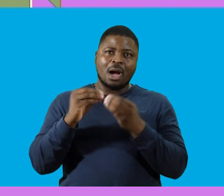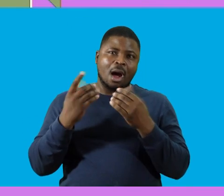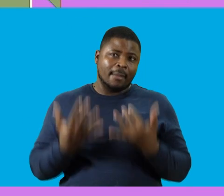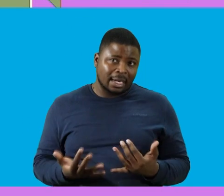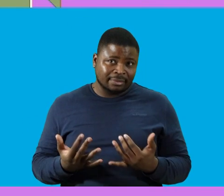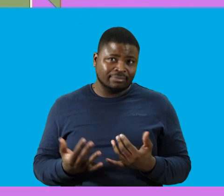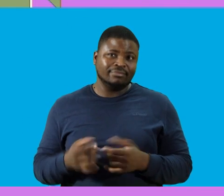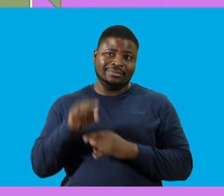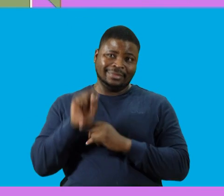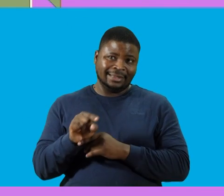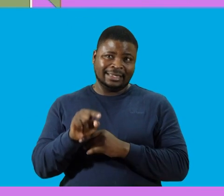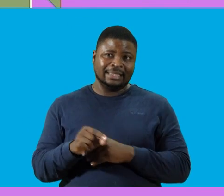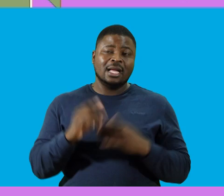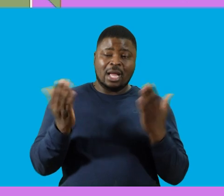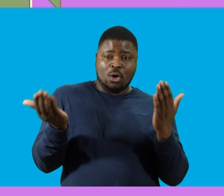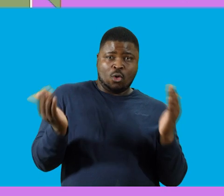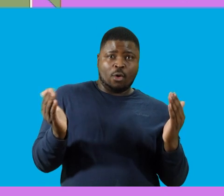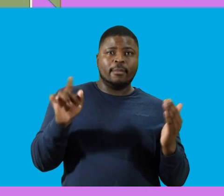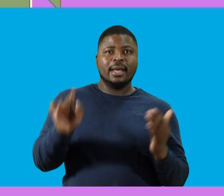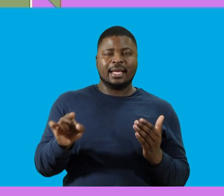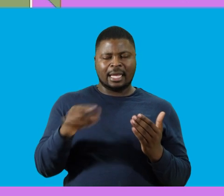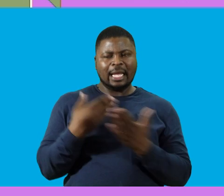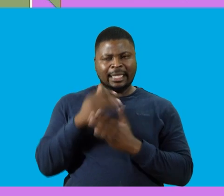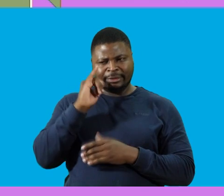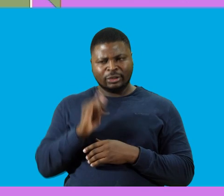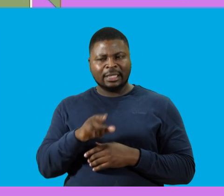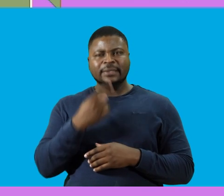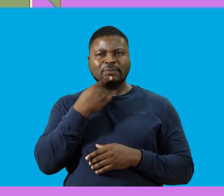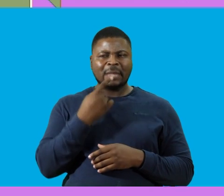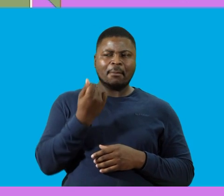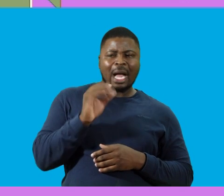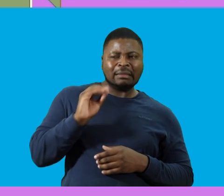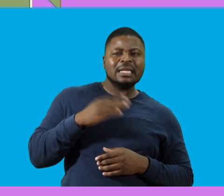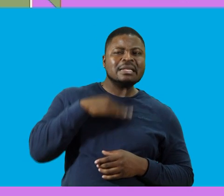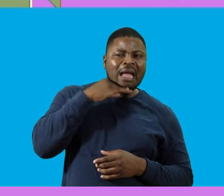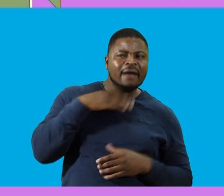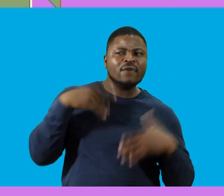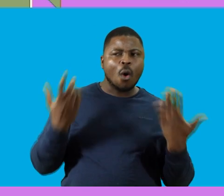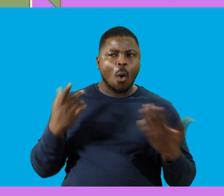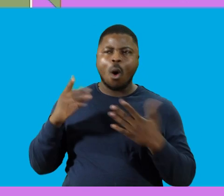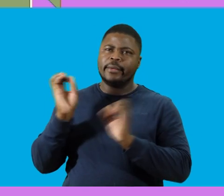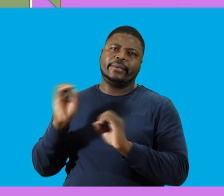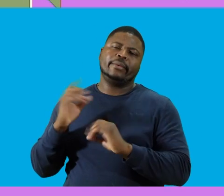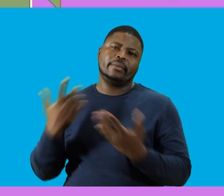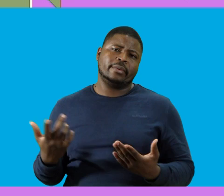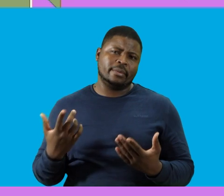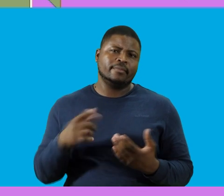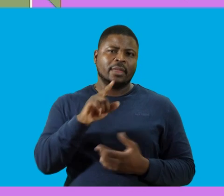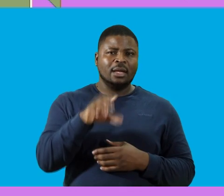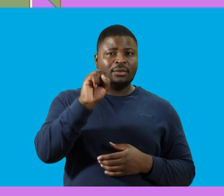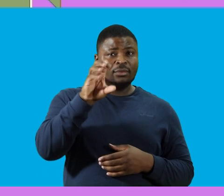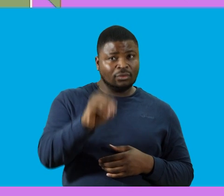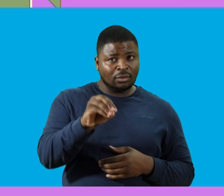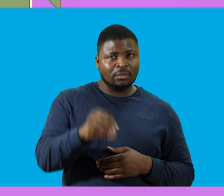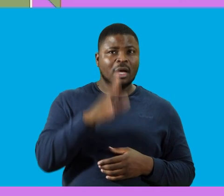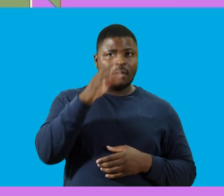where reality hits. Do I have enough money to get by this month? So there I will